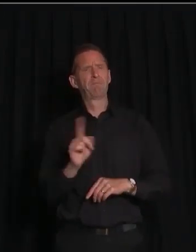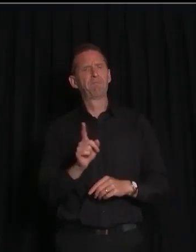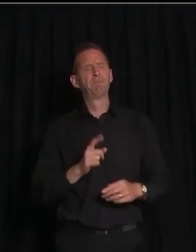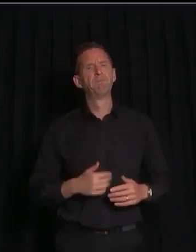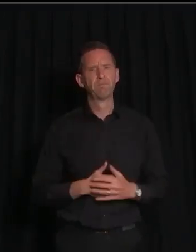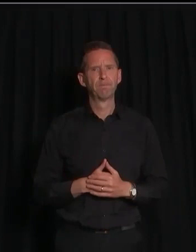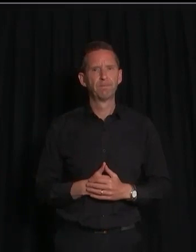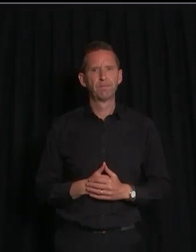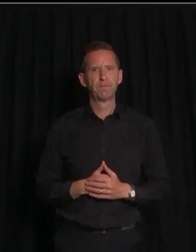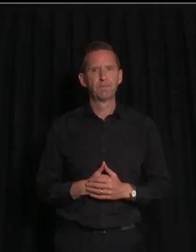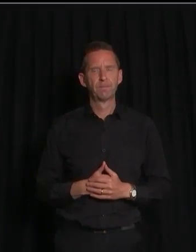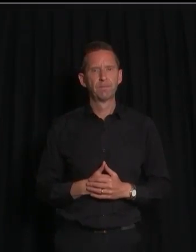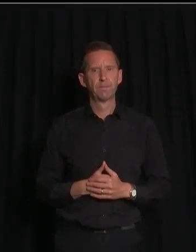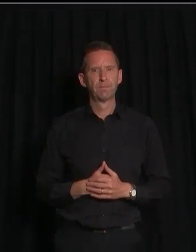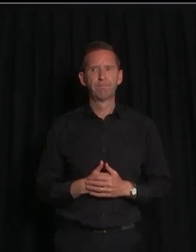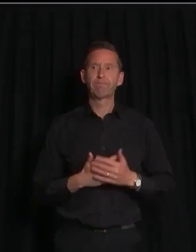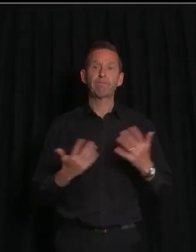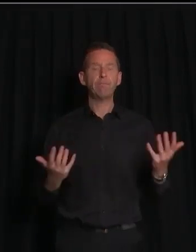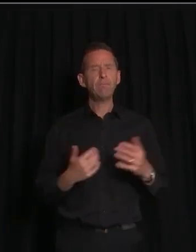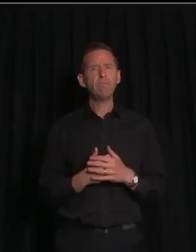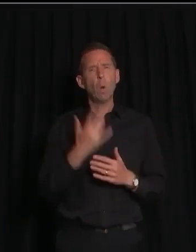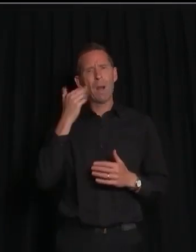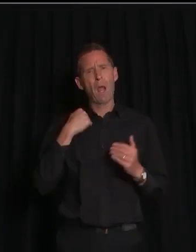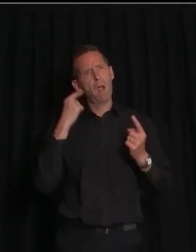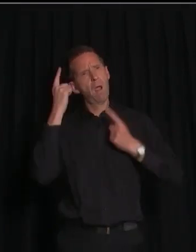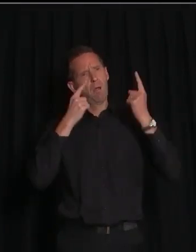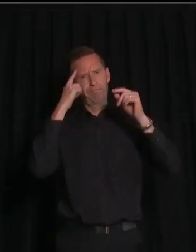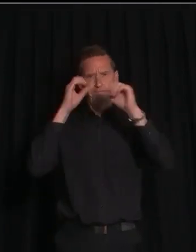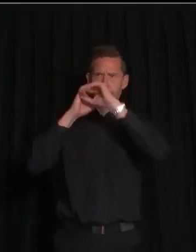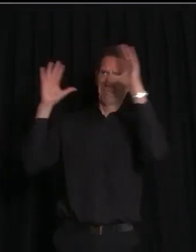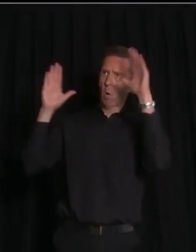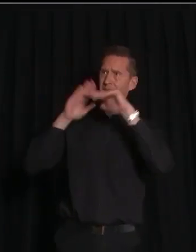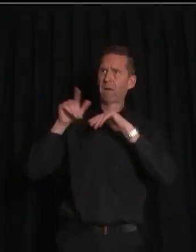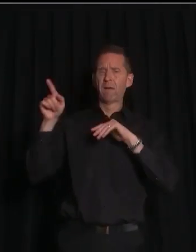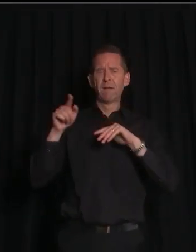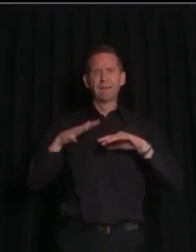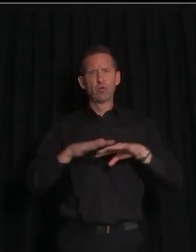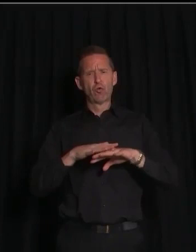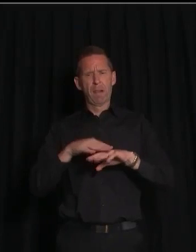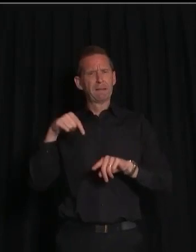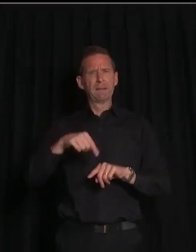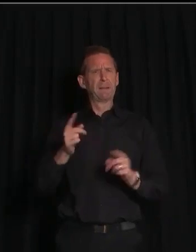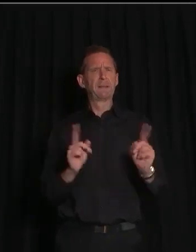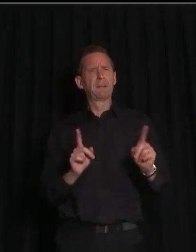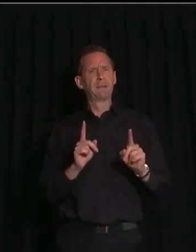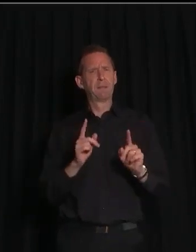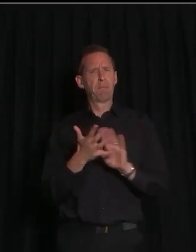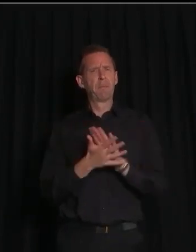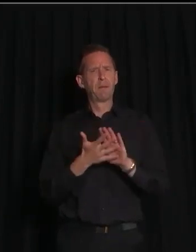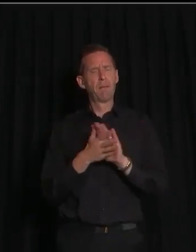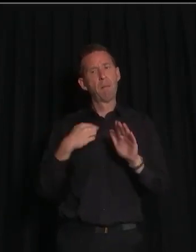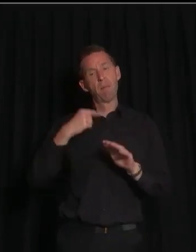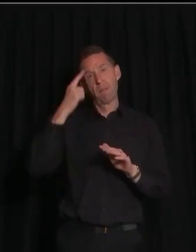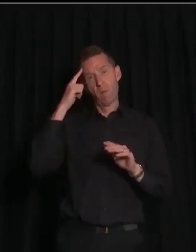So when I think about intersectionality, I think that we, all of us,